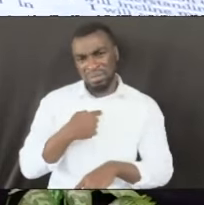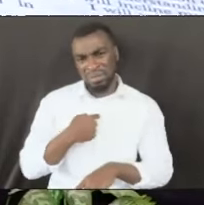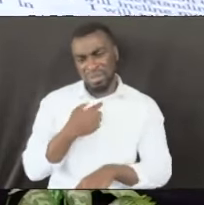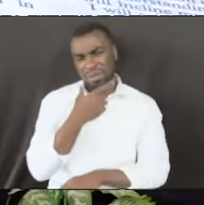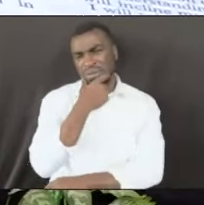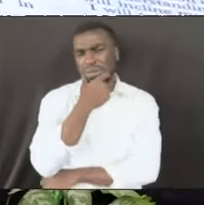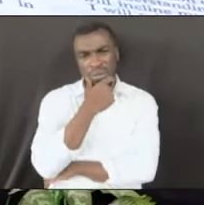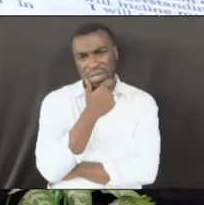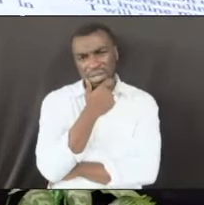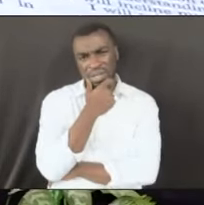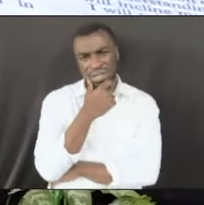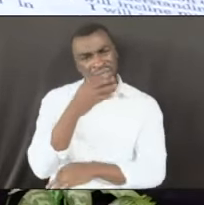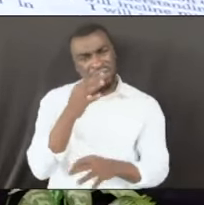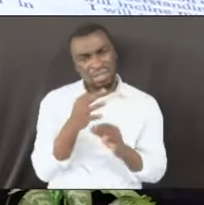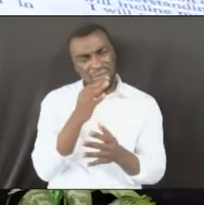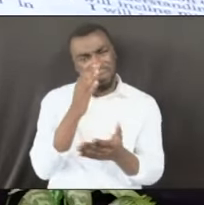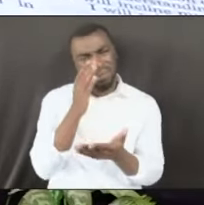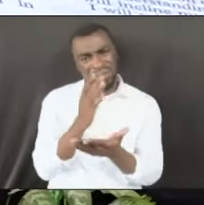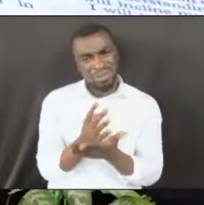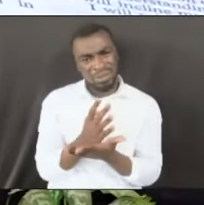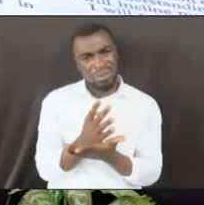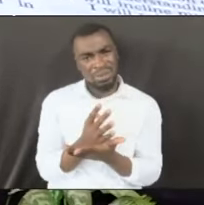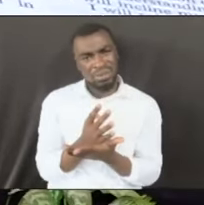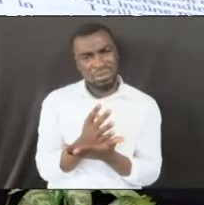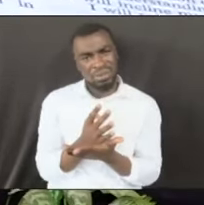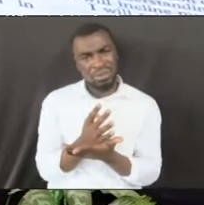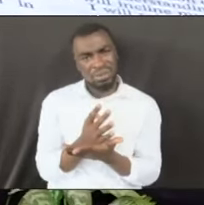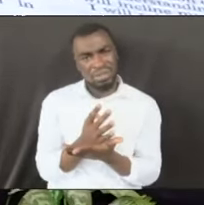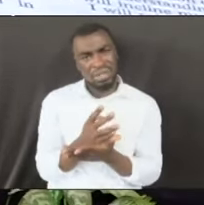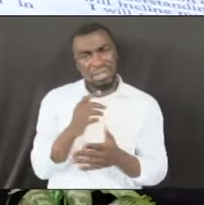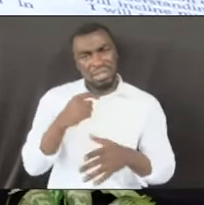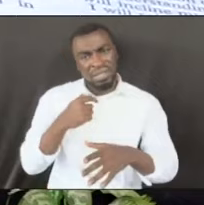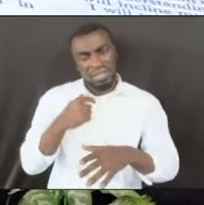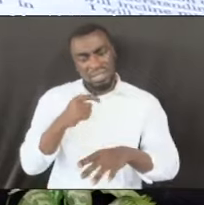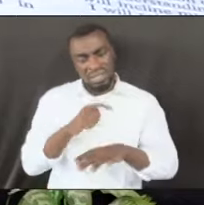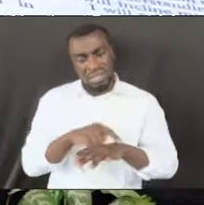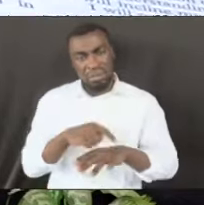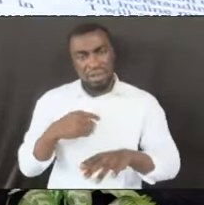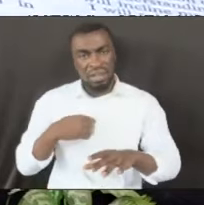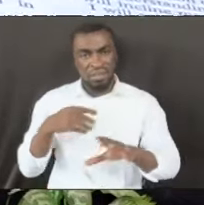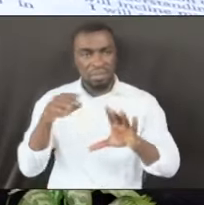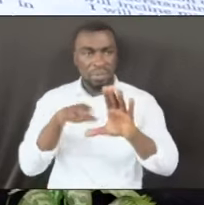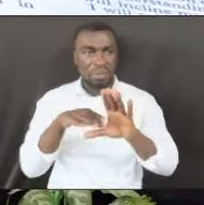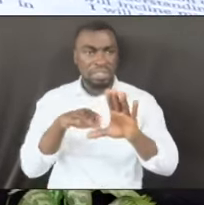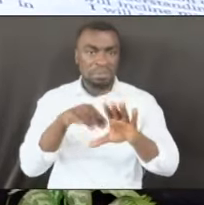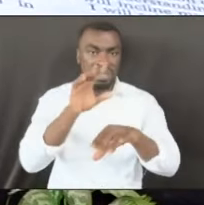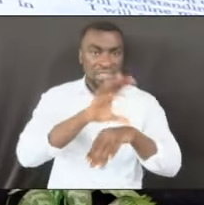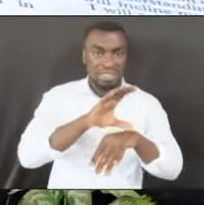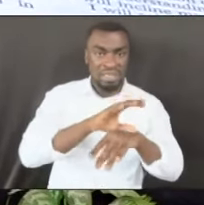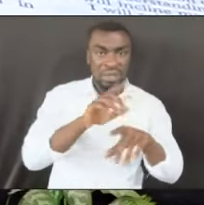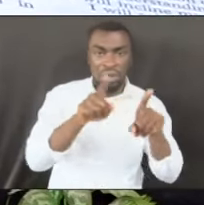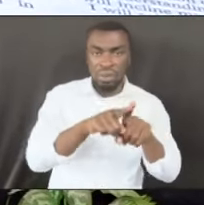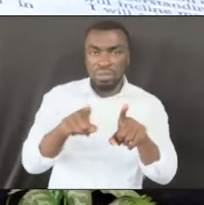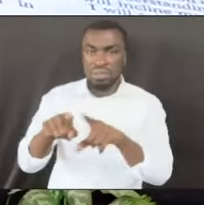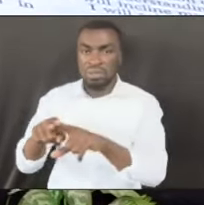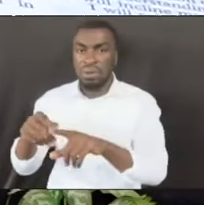is it a guarantee that when you have your membership in a church, you also have your membership in